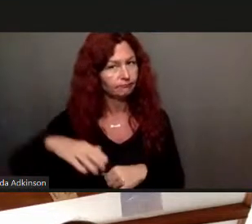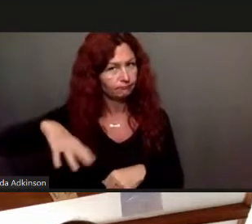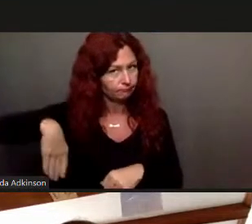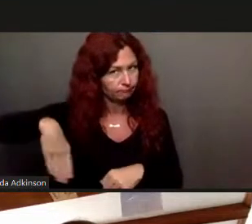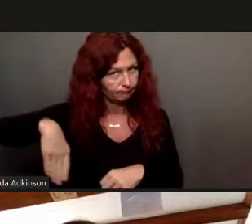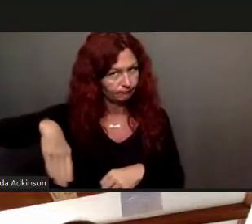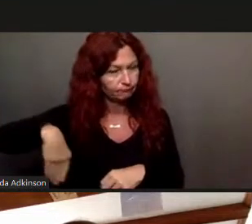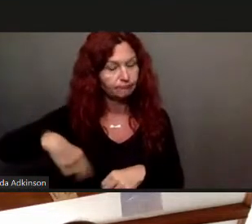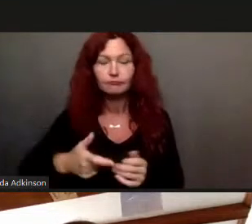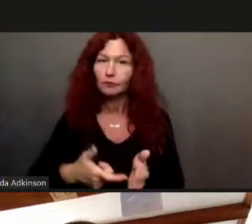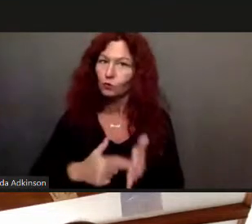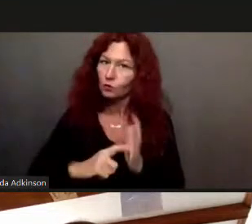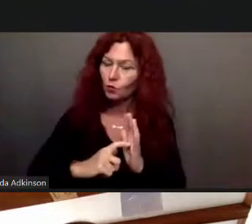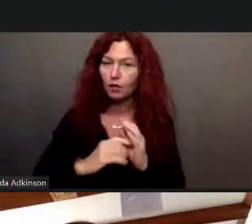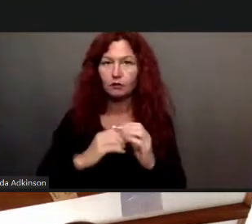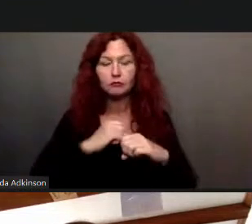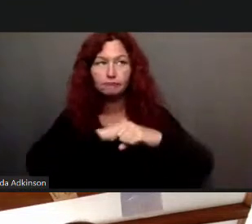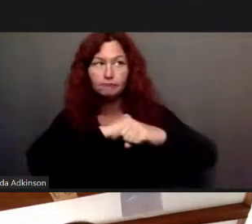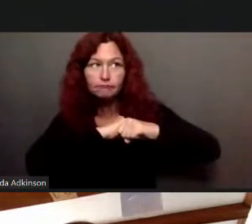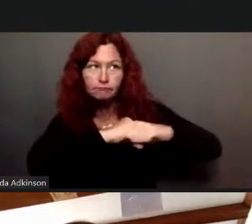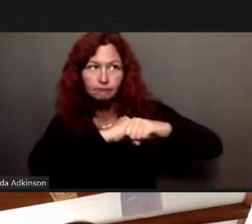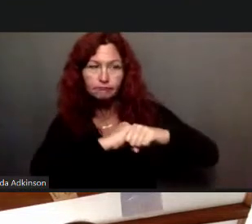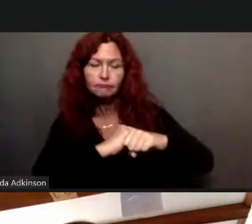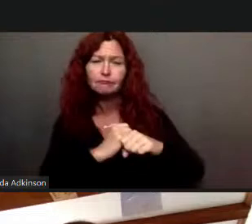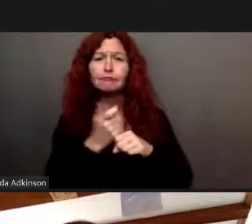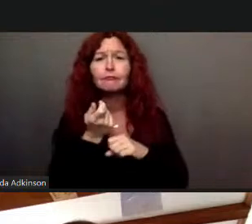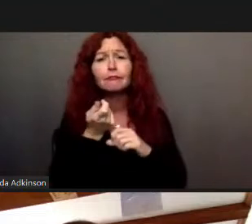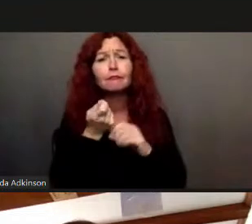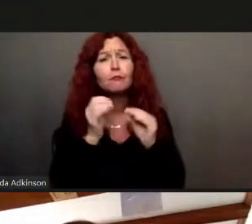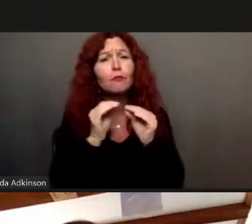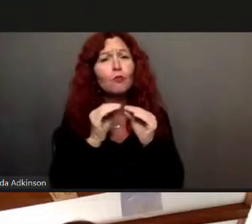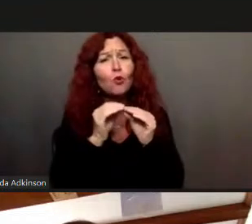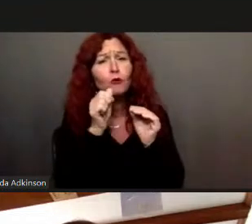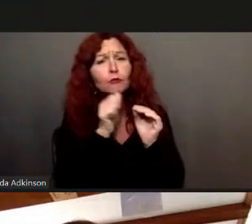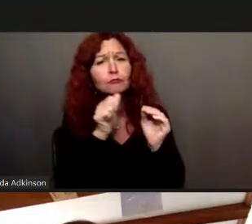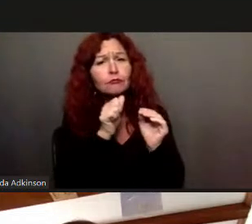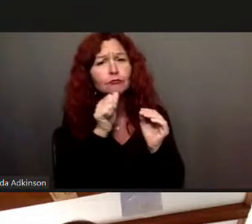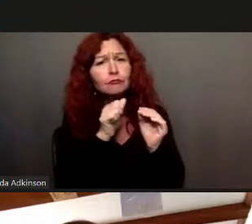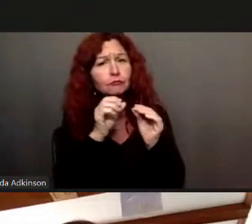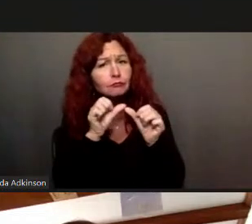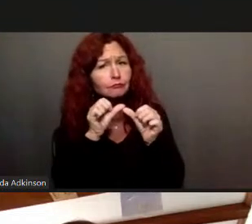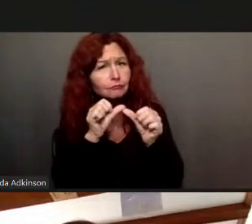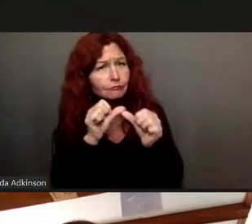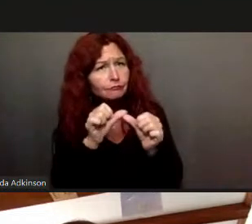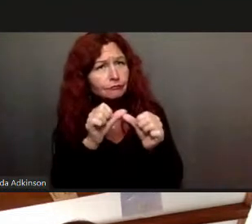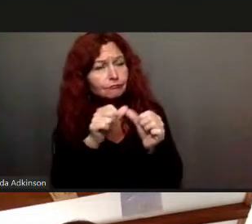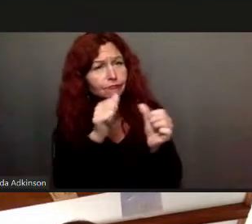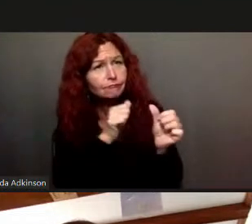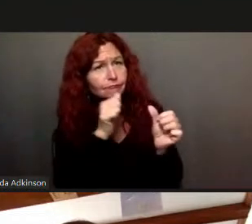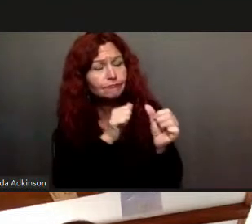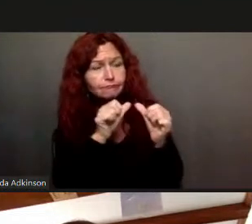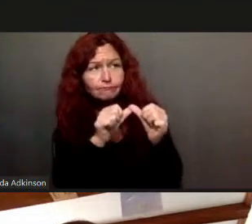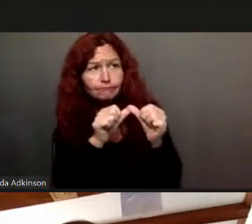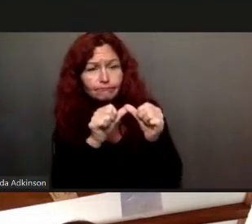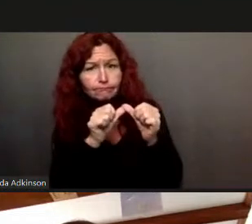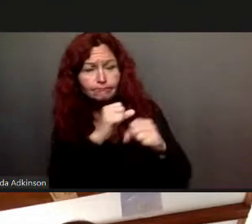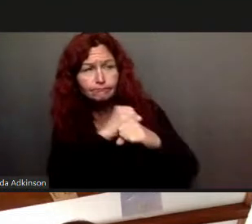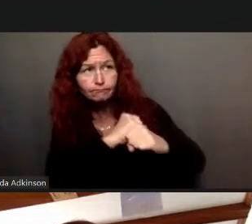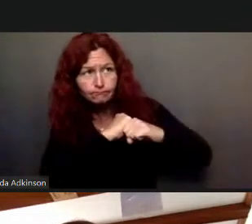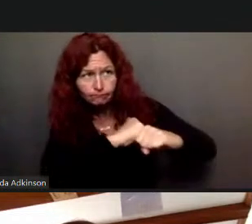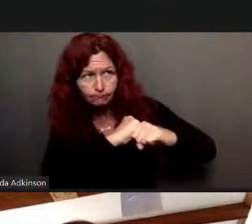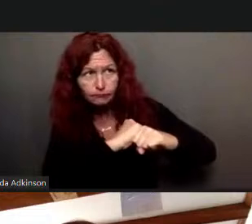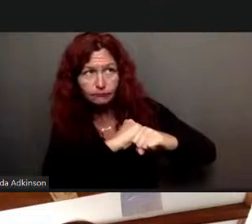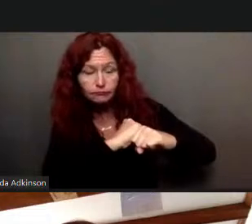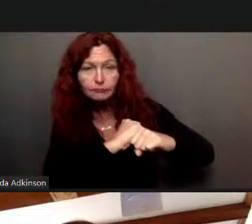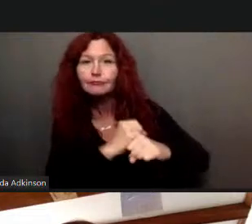then we can get, you know, through this. And so it's not just about enforcement. It's about us taking personal